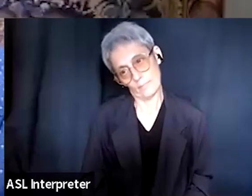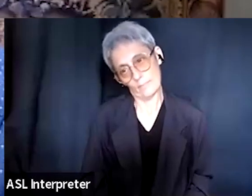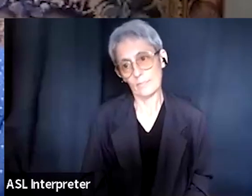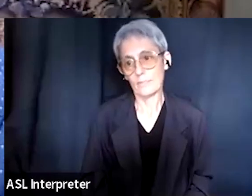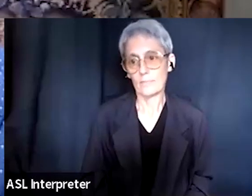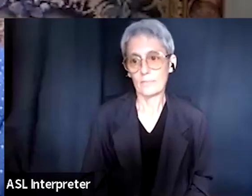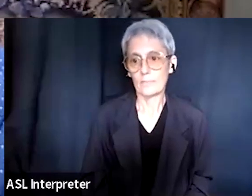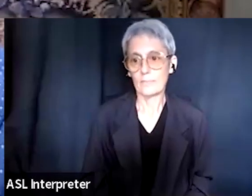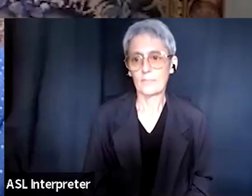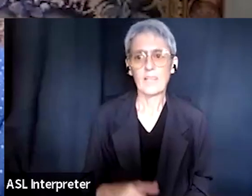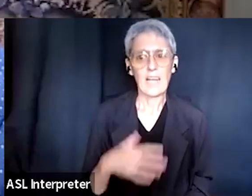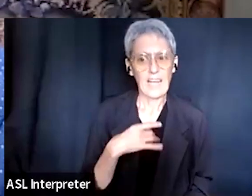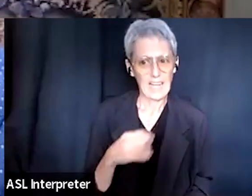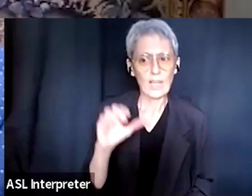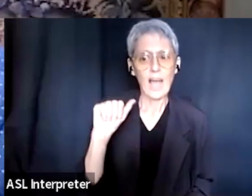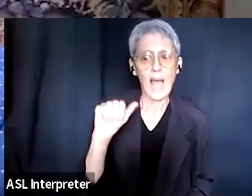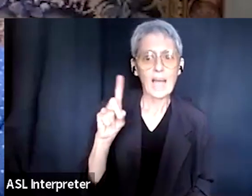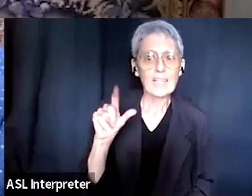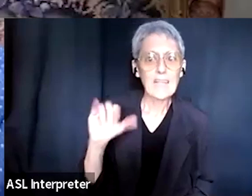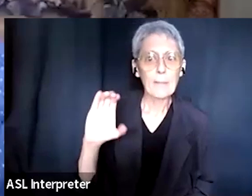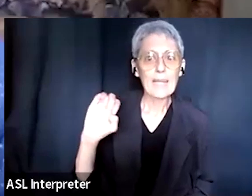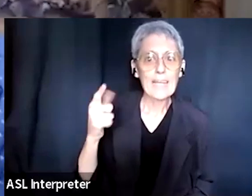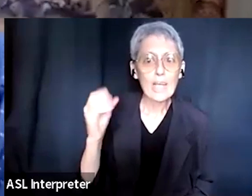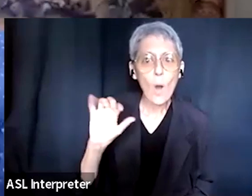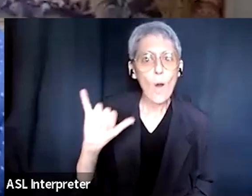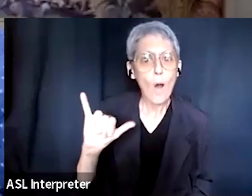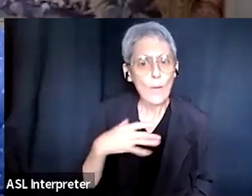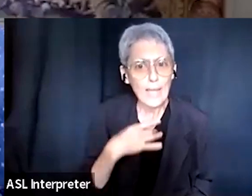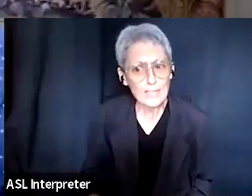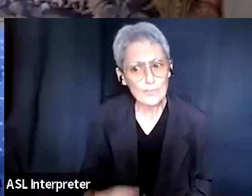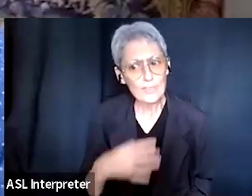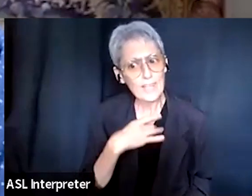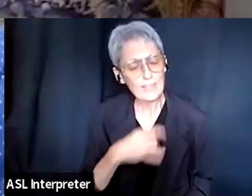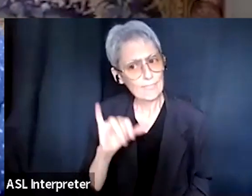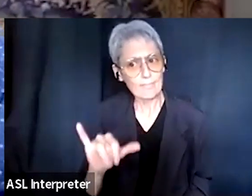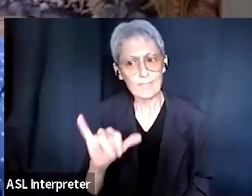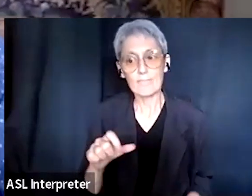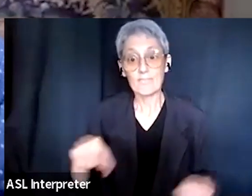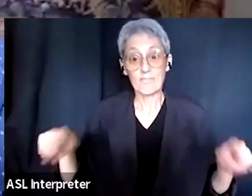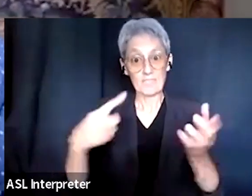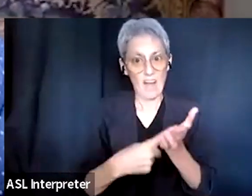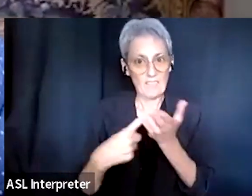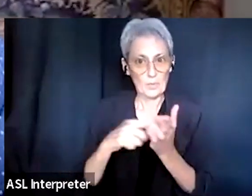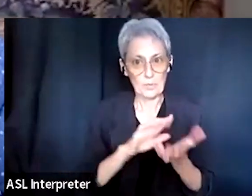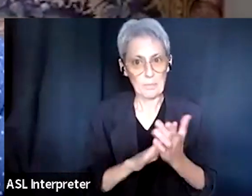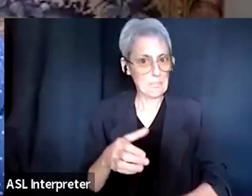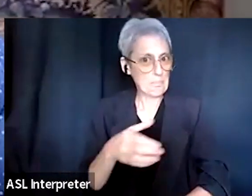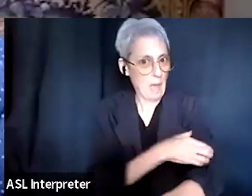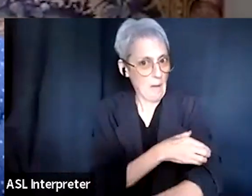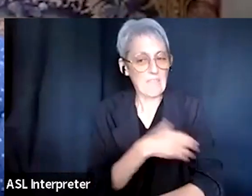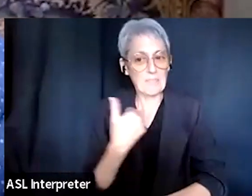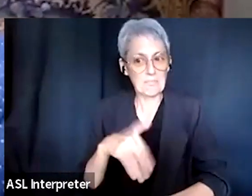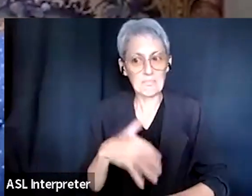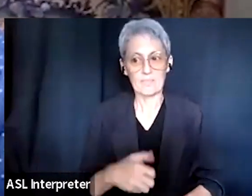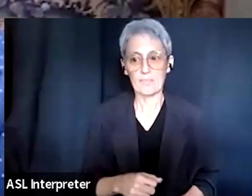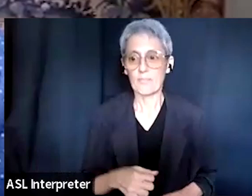ego. Interesting, interesting. Okay, it's going to be a powerful conversation. They're still coming in. Well, let's